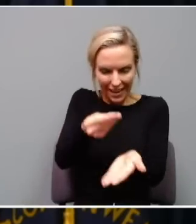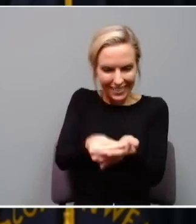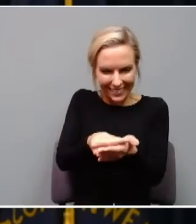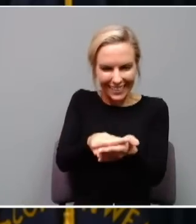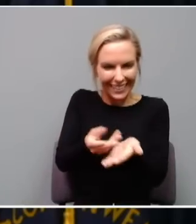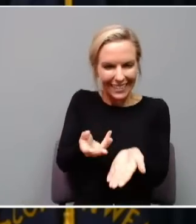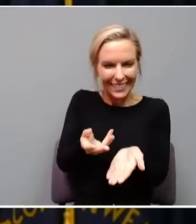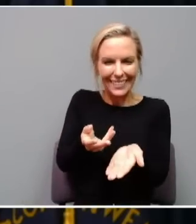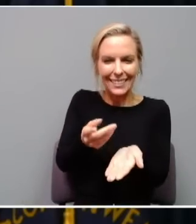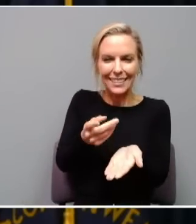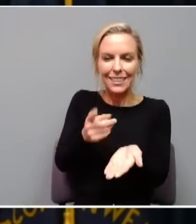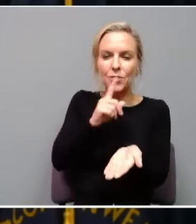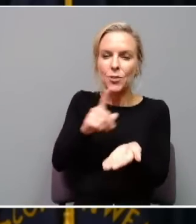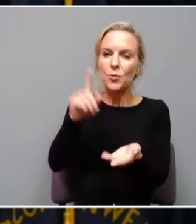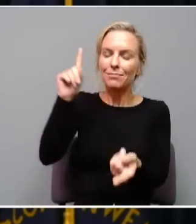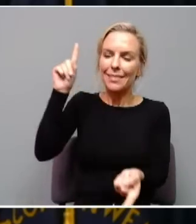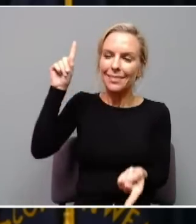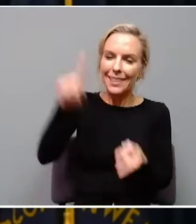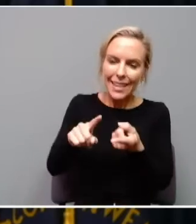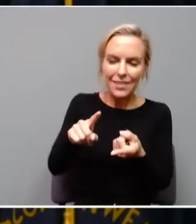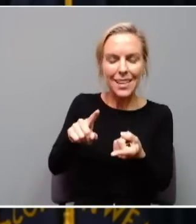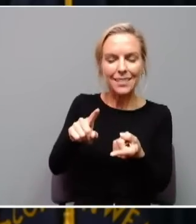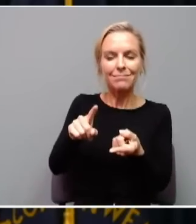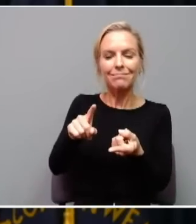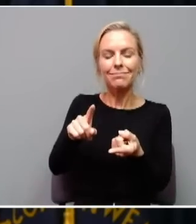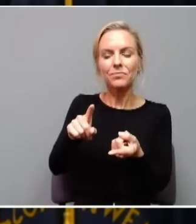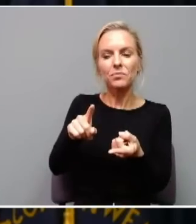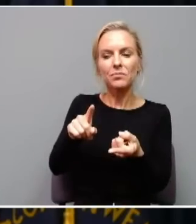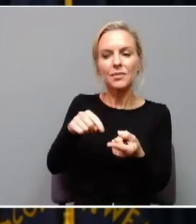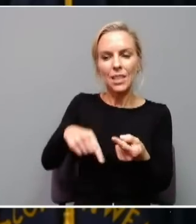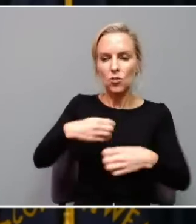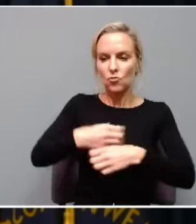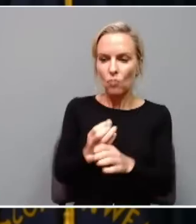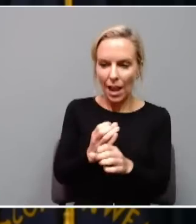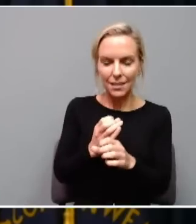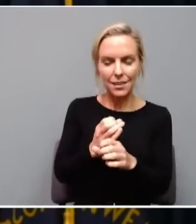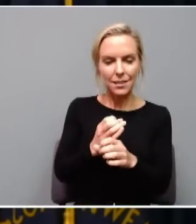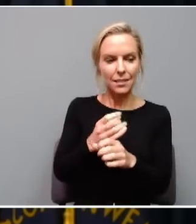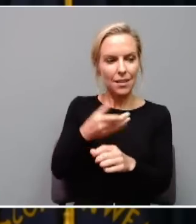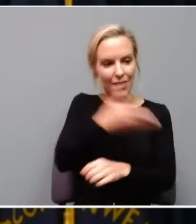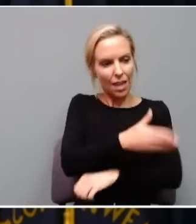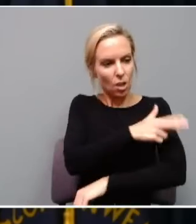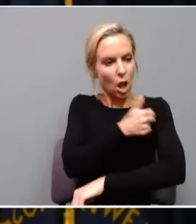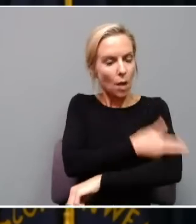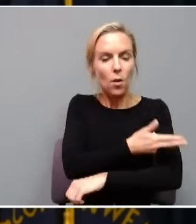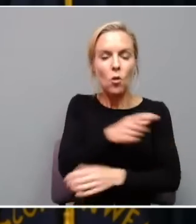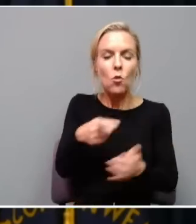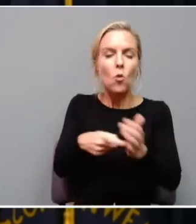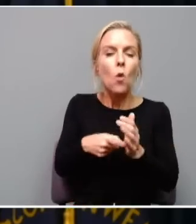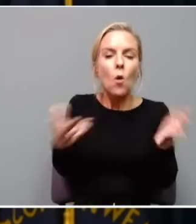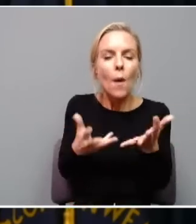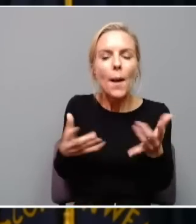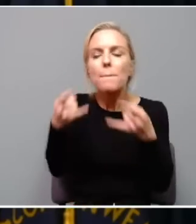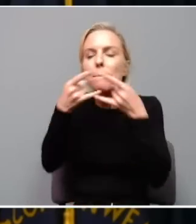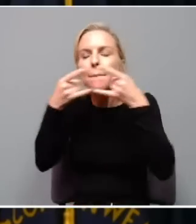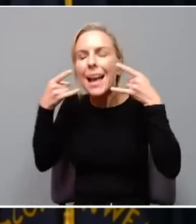to alleviate this crisis in hospitals, and that's require masking. Masking